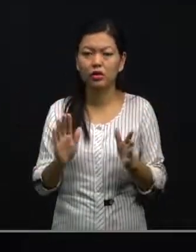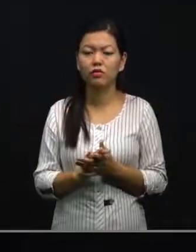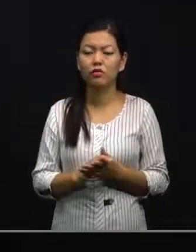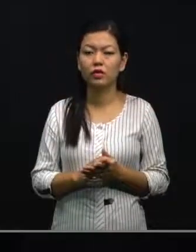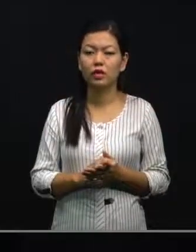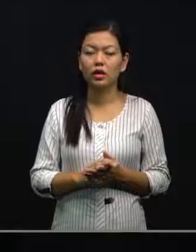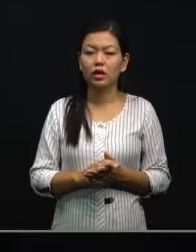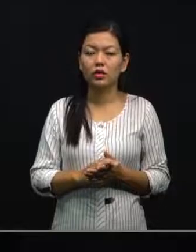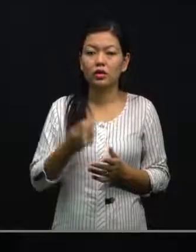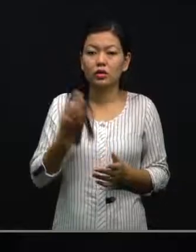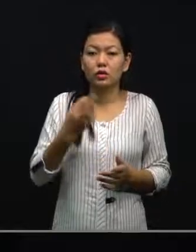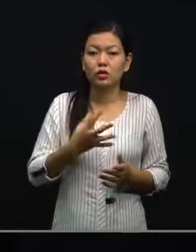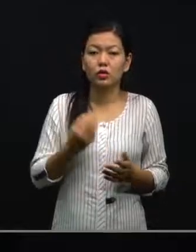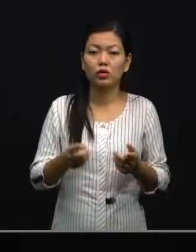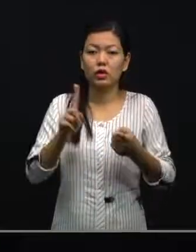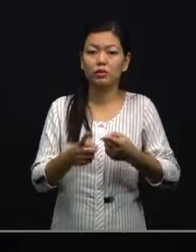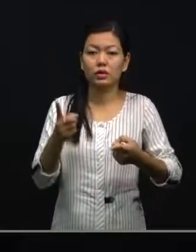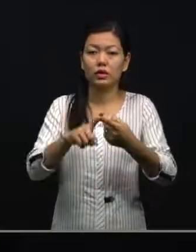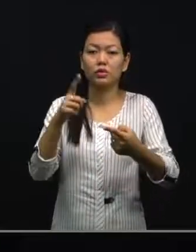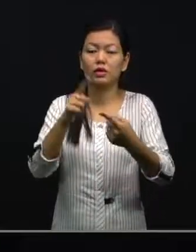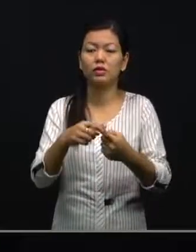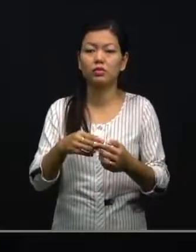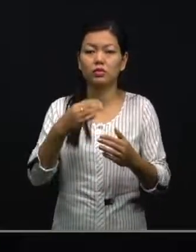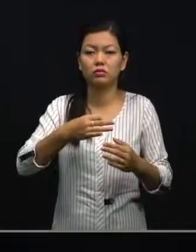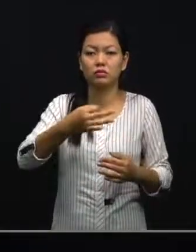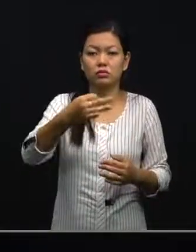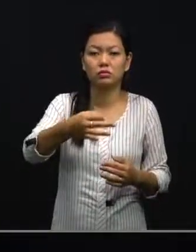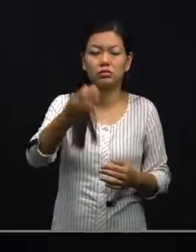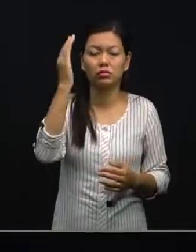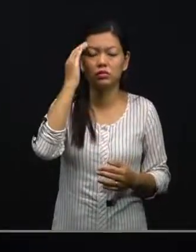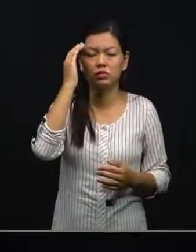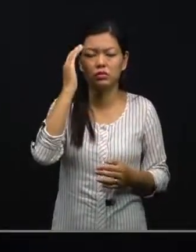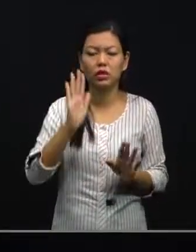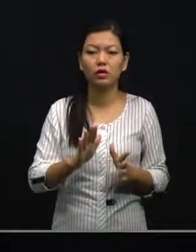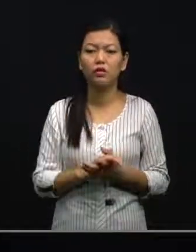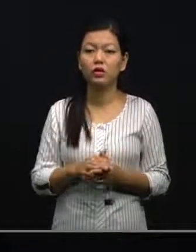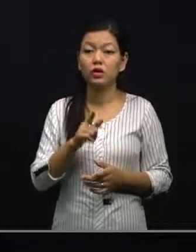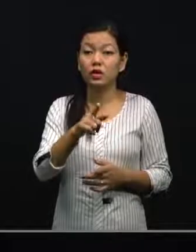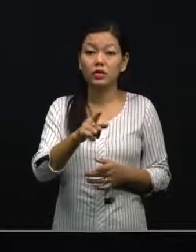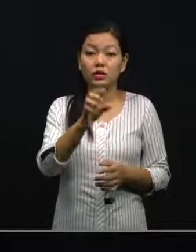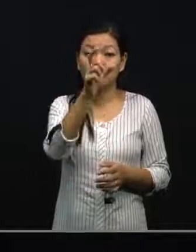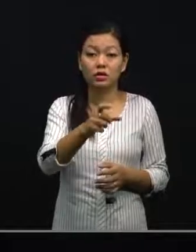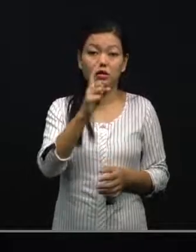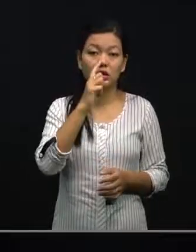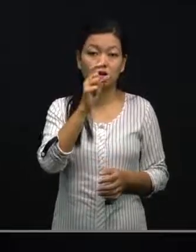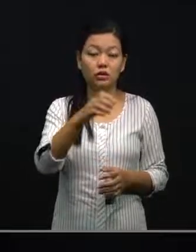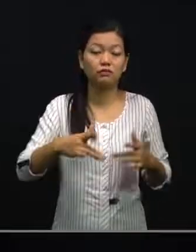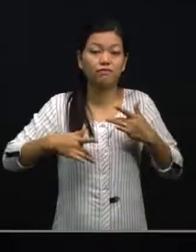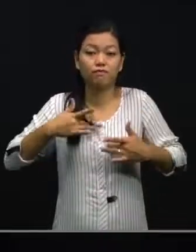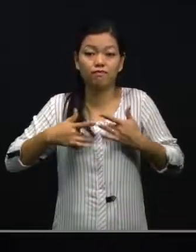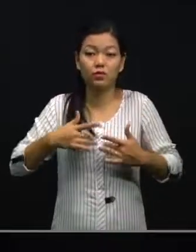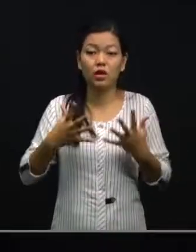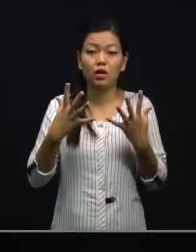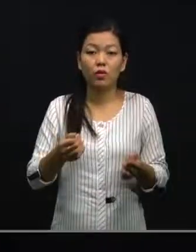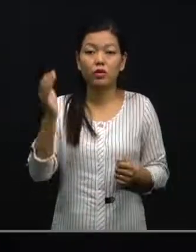she went and studied the physical world, about the supernatural beings and so on. So she is always curious to learn. That's what